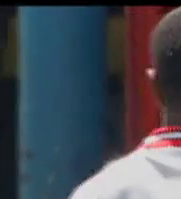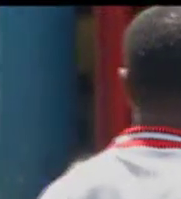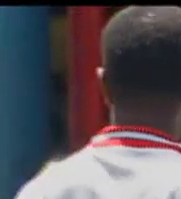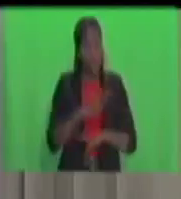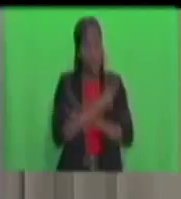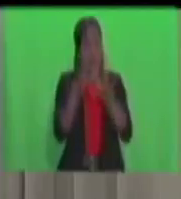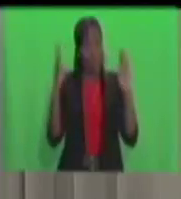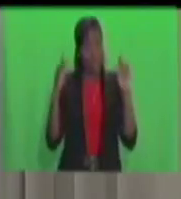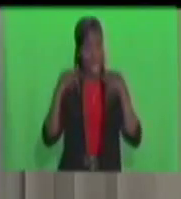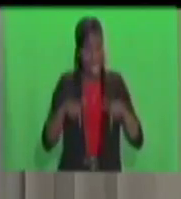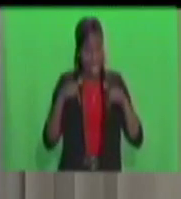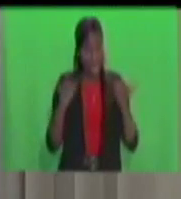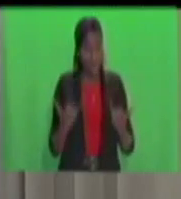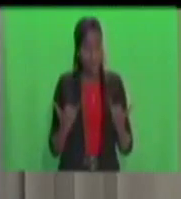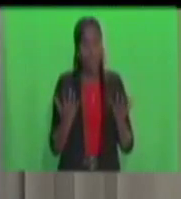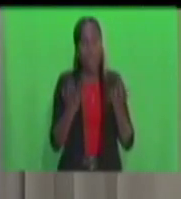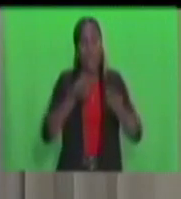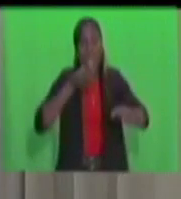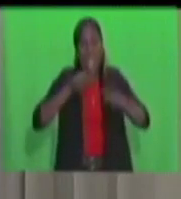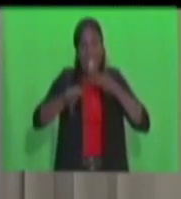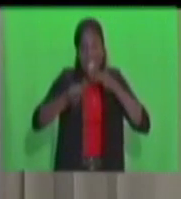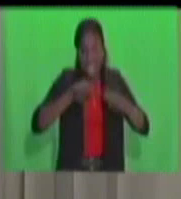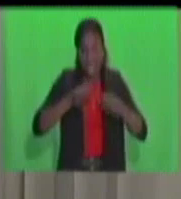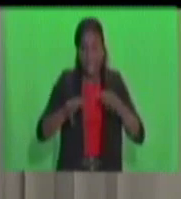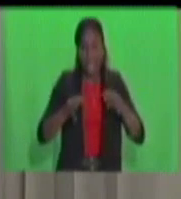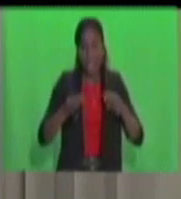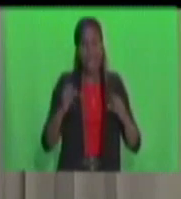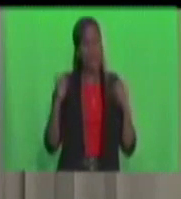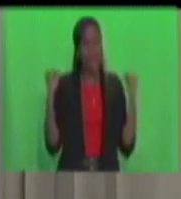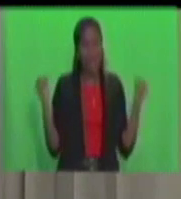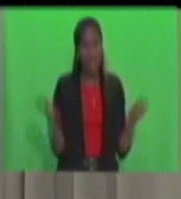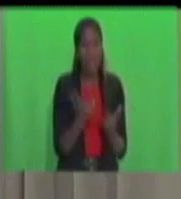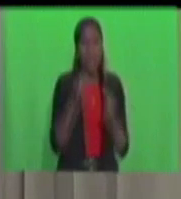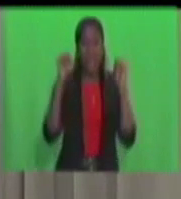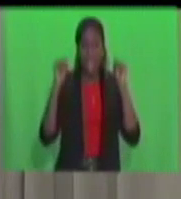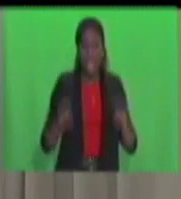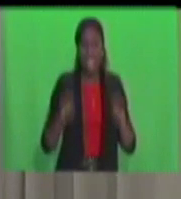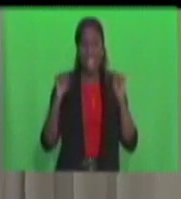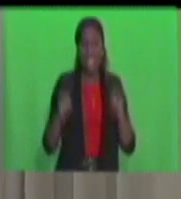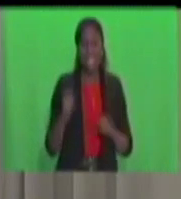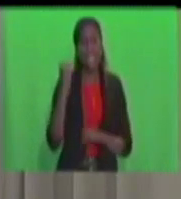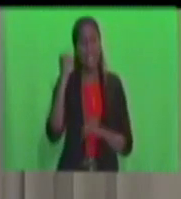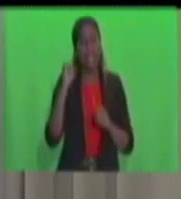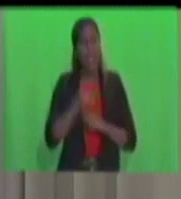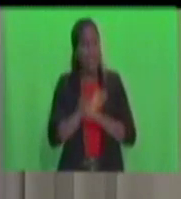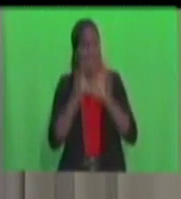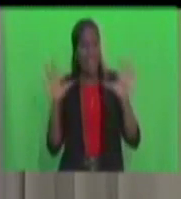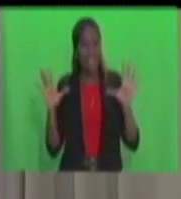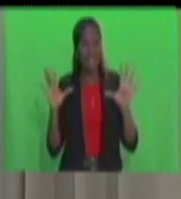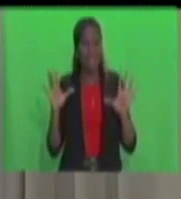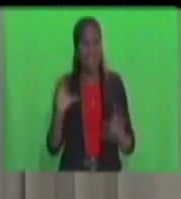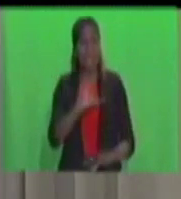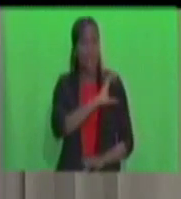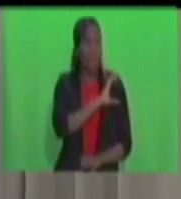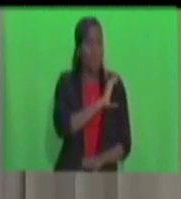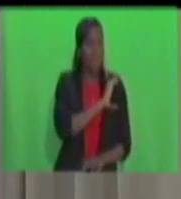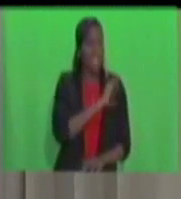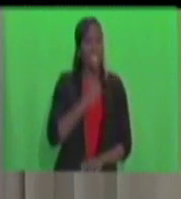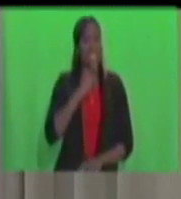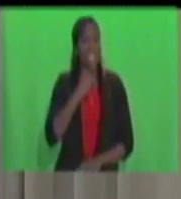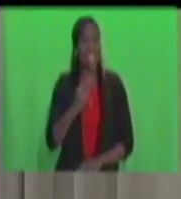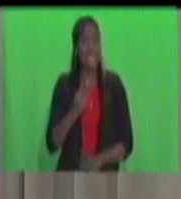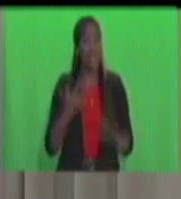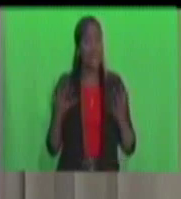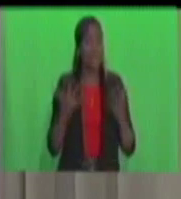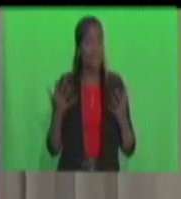security. But there is no lack of clarity. In fact, in my conversations with the Commissioner of Police, both of us give the assurance that we are